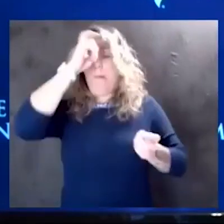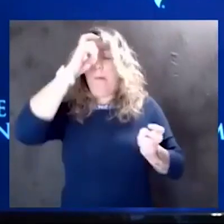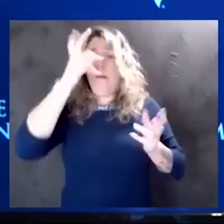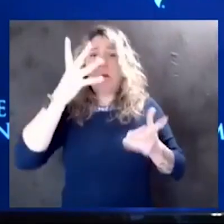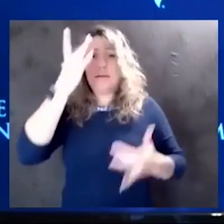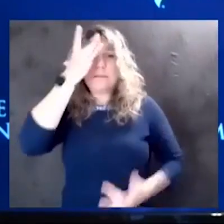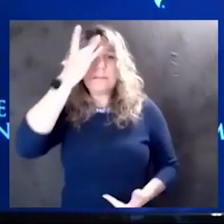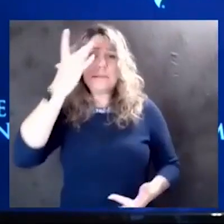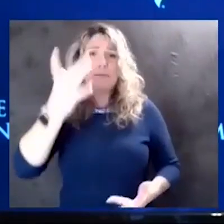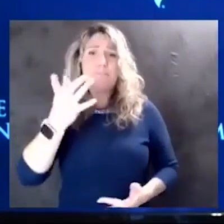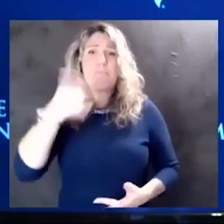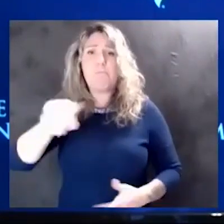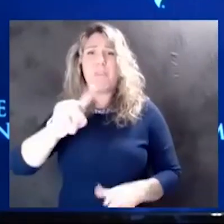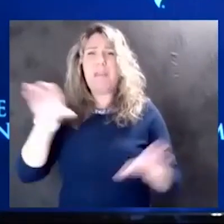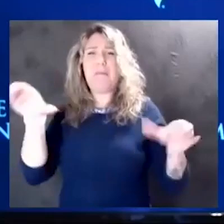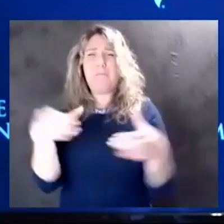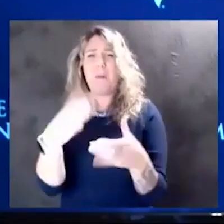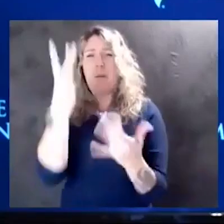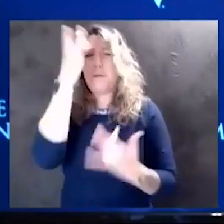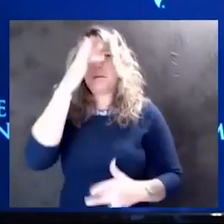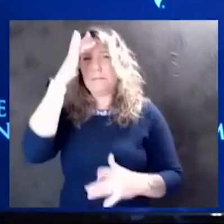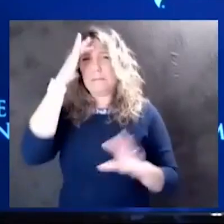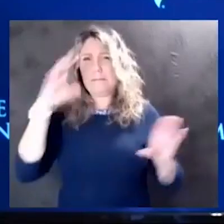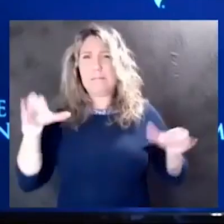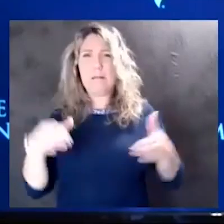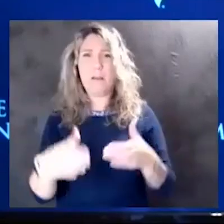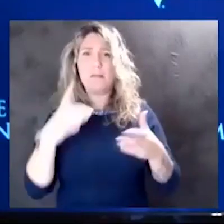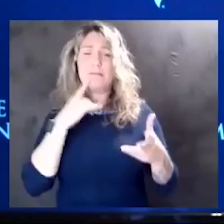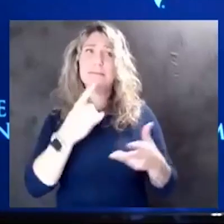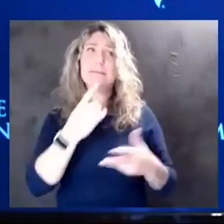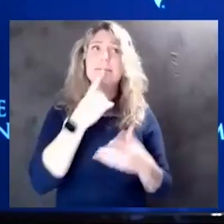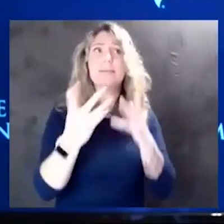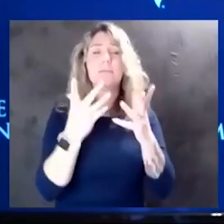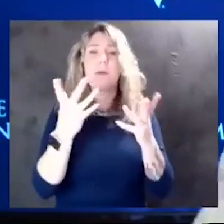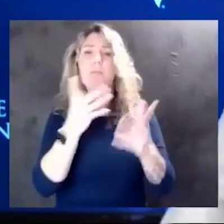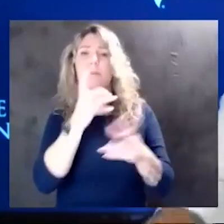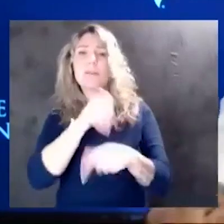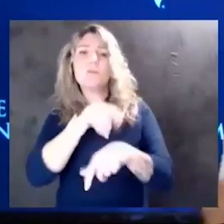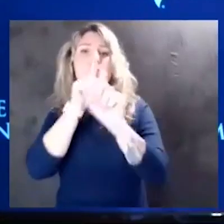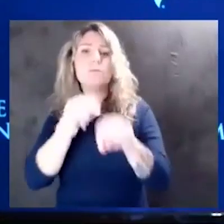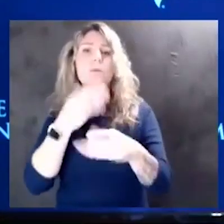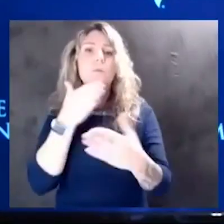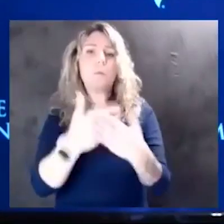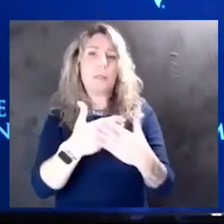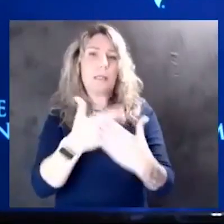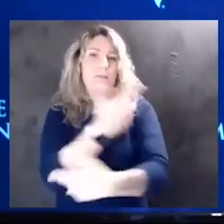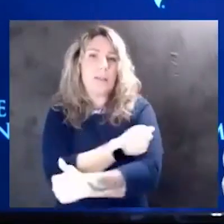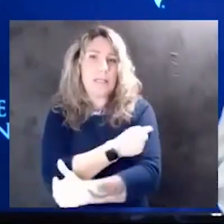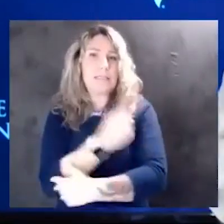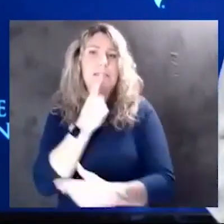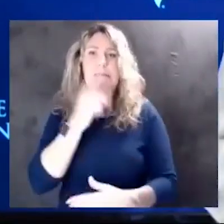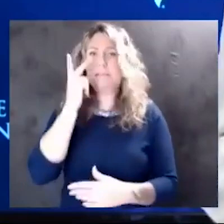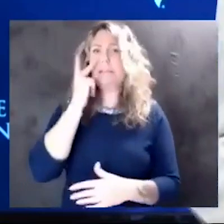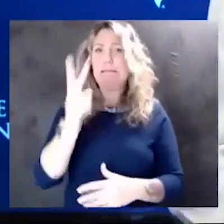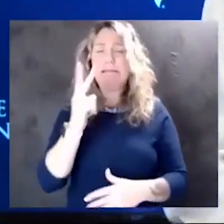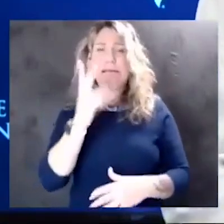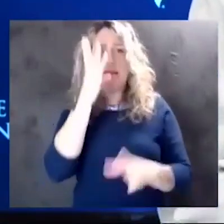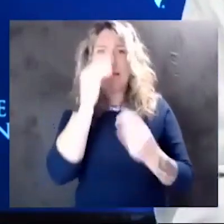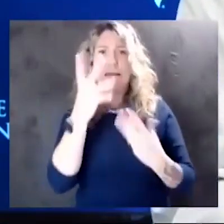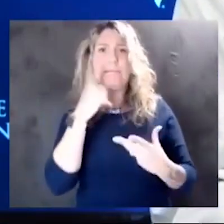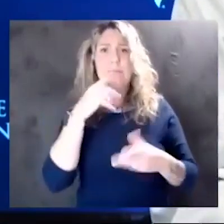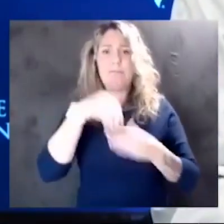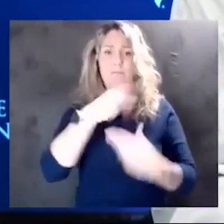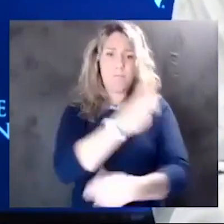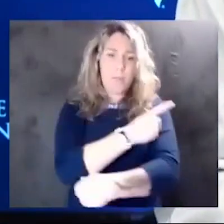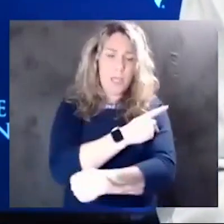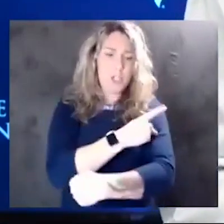disease category who I think we would say probably didn't respond to the vaccination, and we've seen some of that data in patients who have end-stage renal disease.